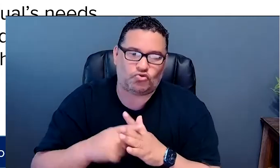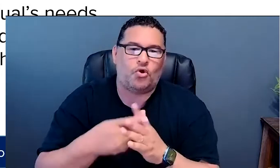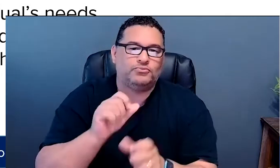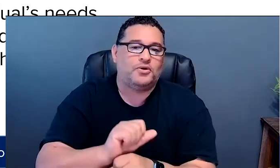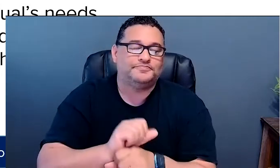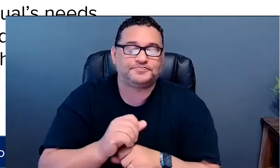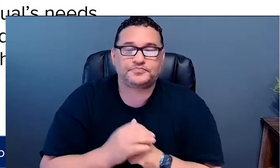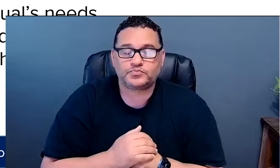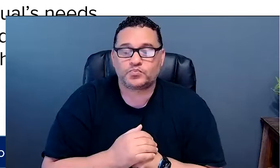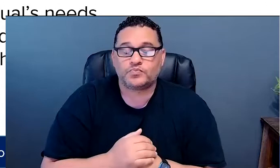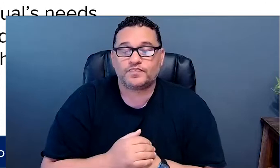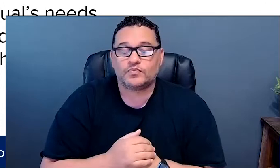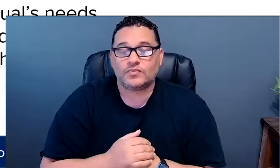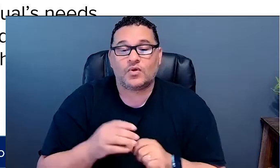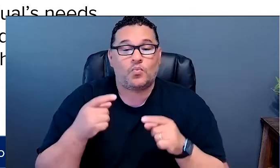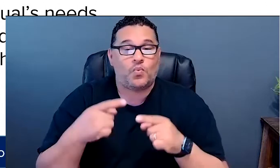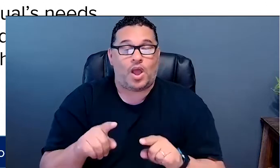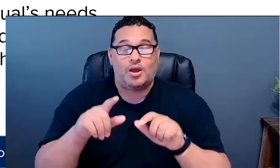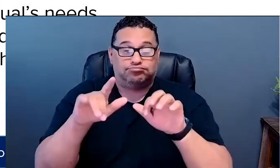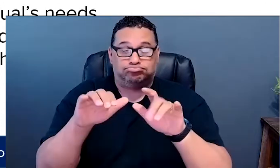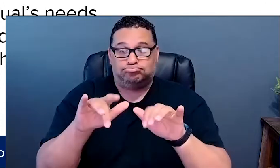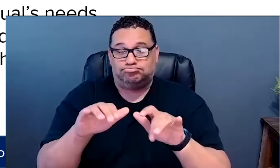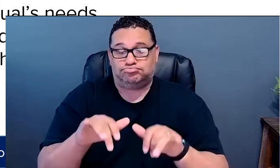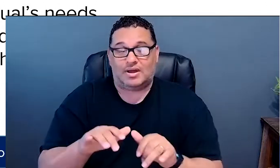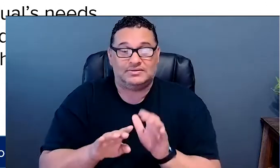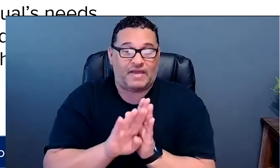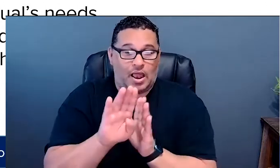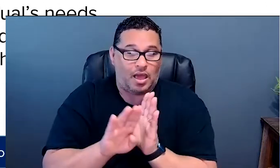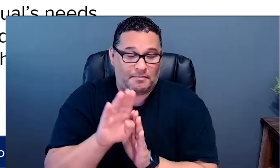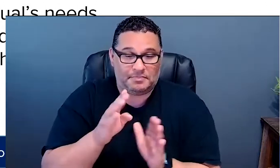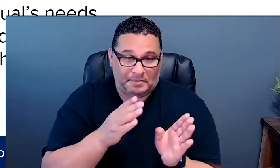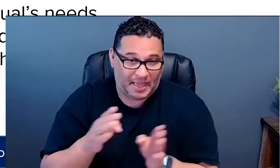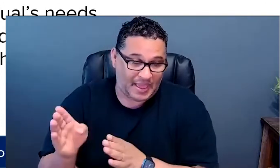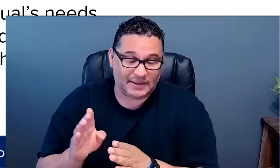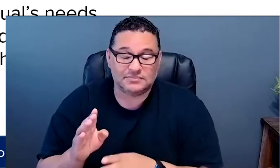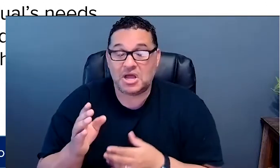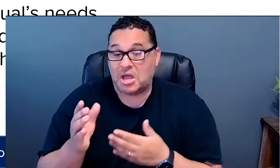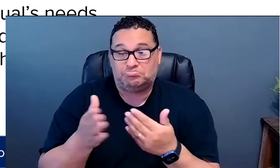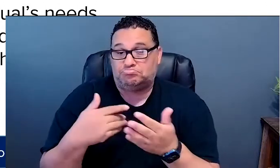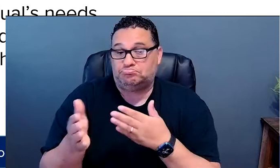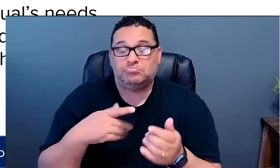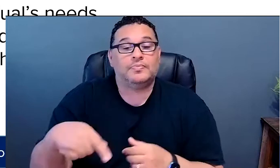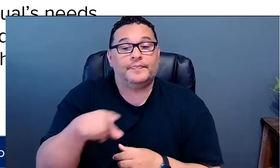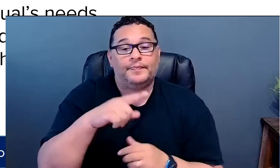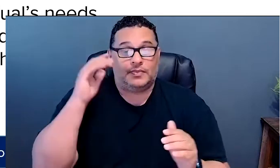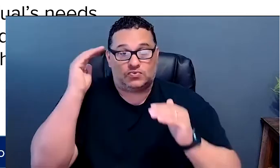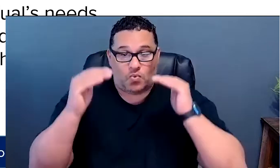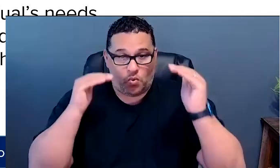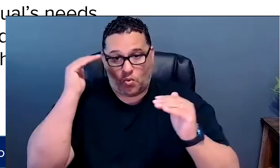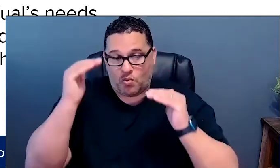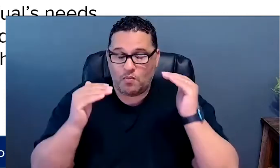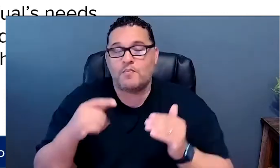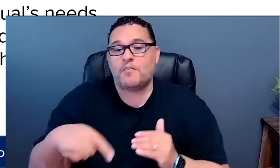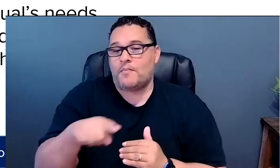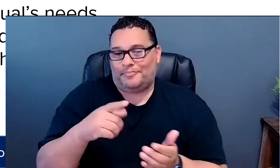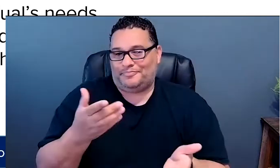of that plan, even if you're an adult, you may need to